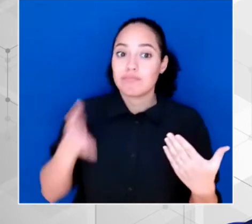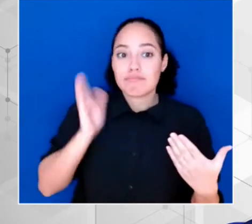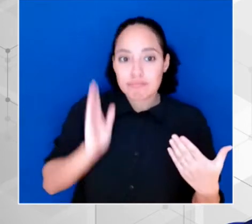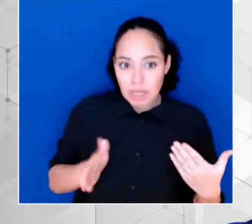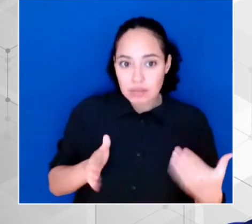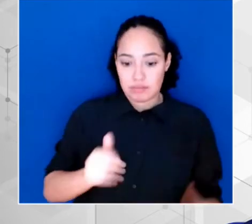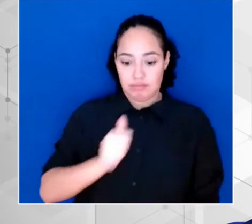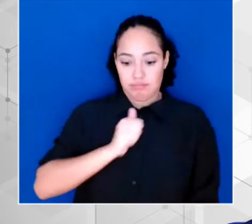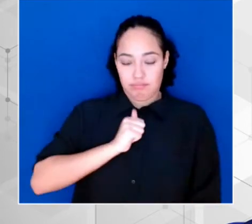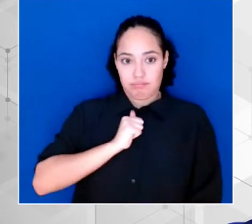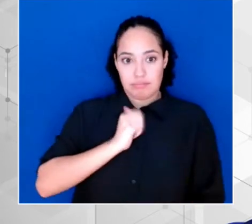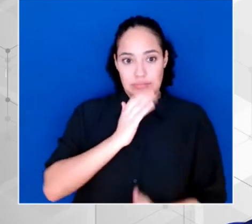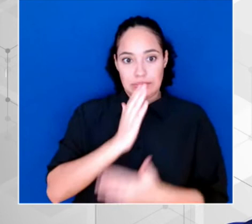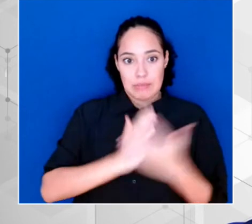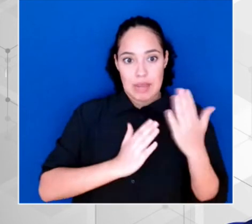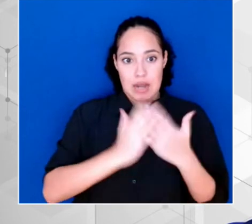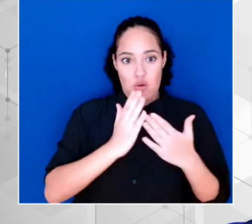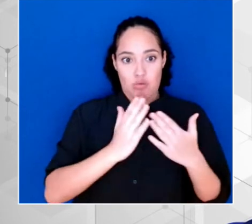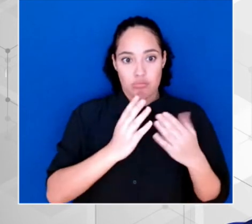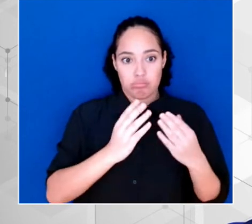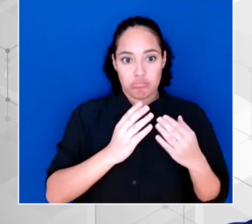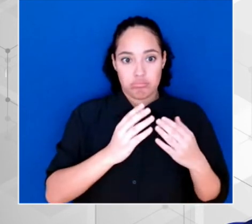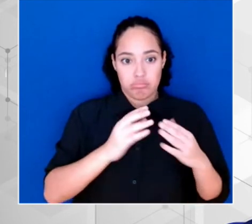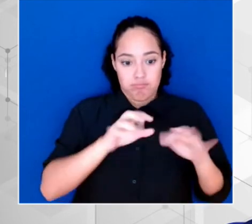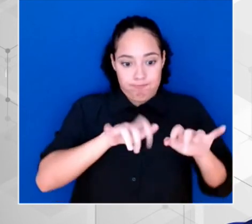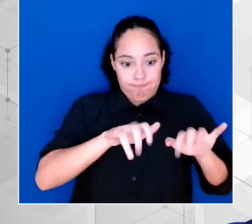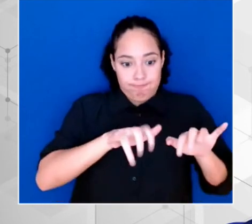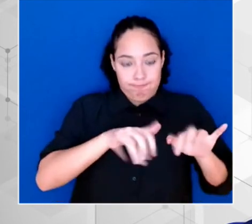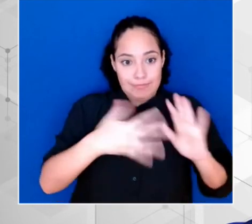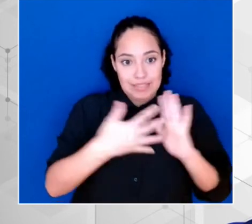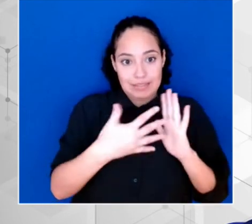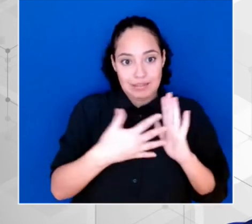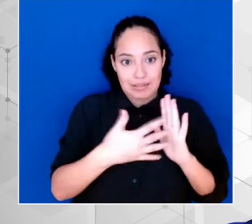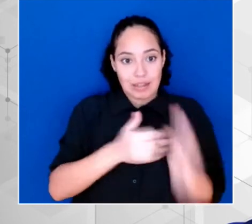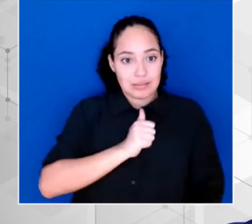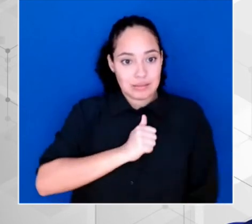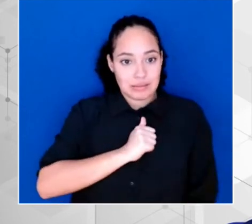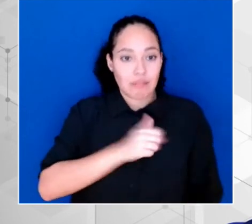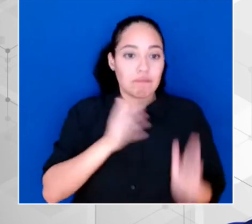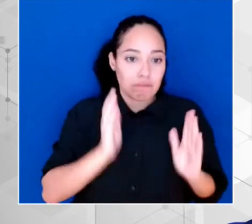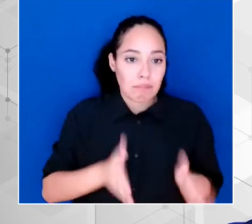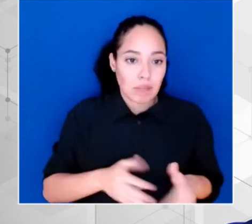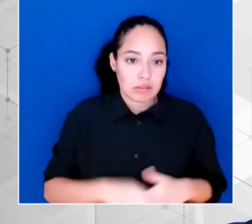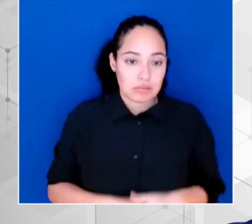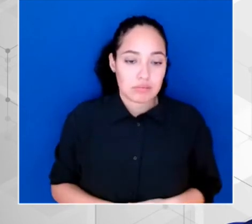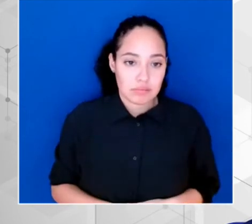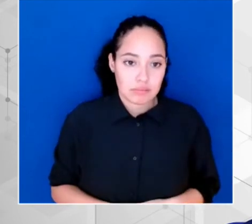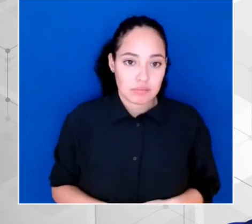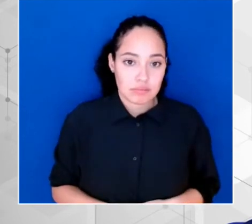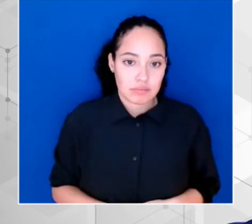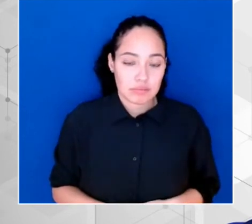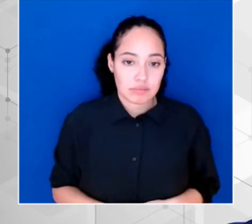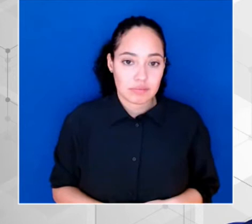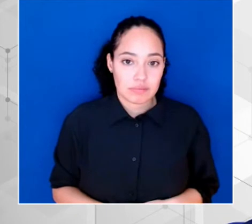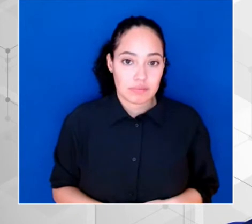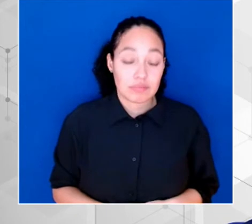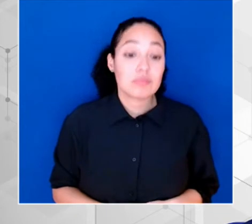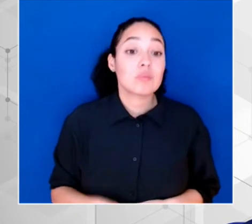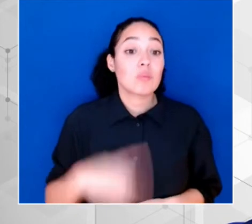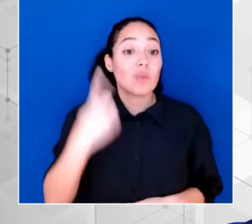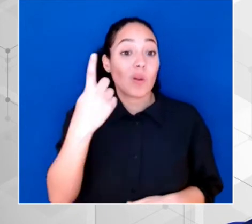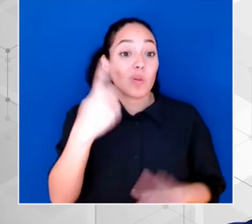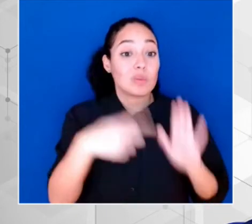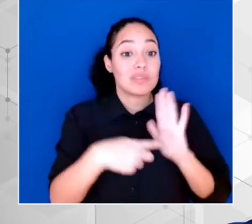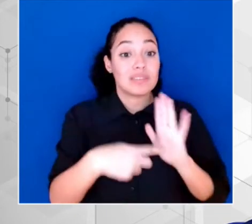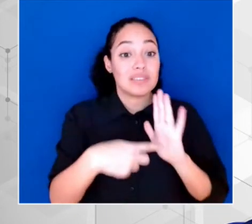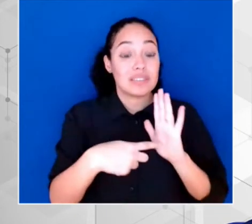I skipped putting in this presentation screen readers because it's a very